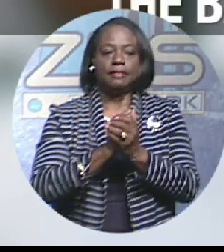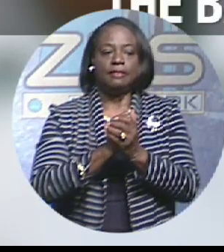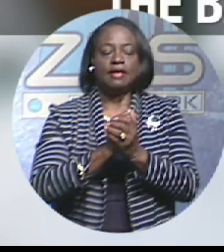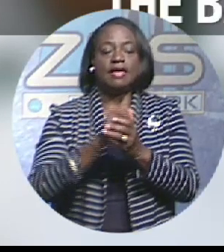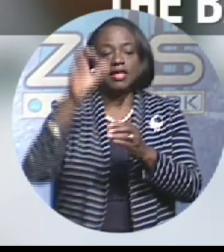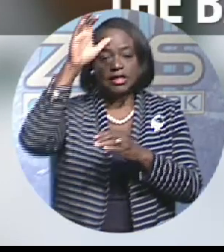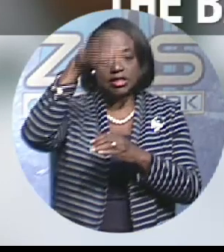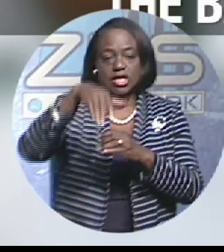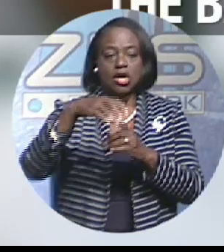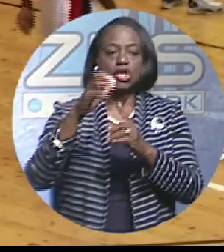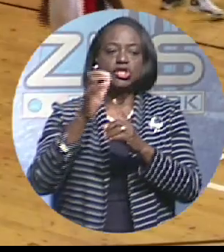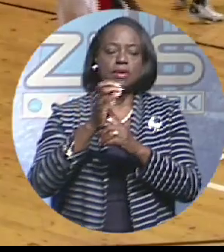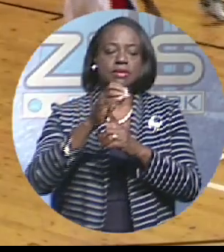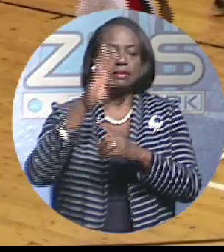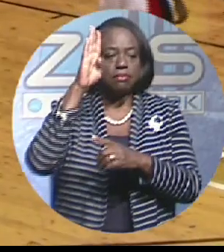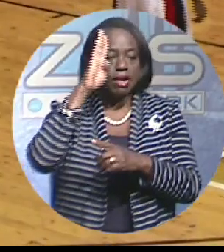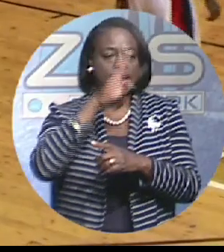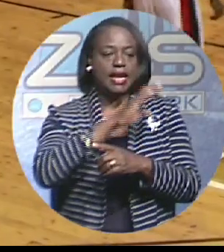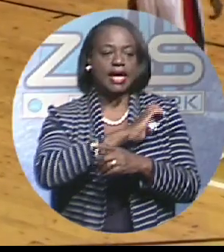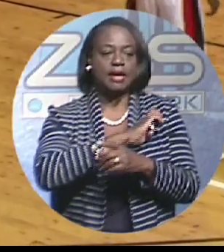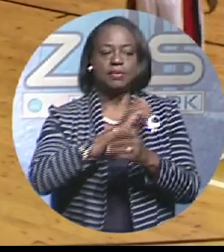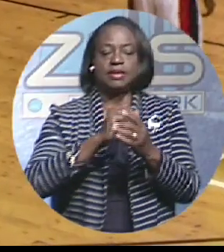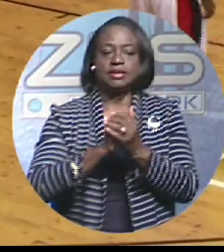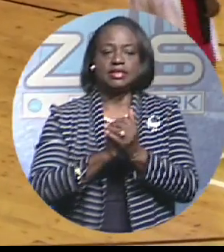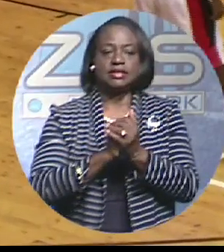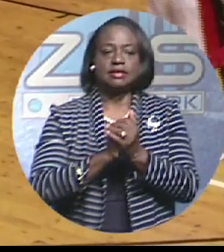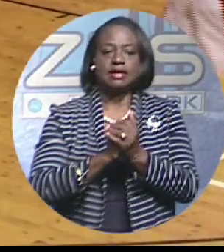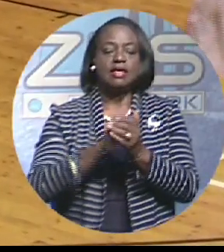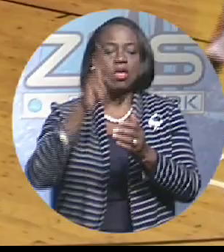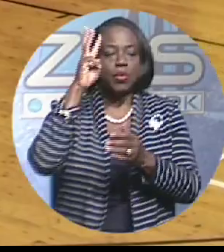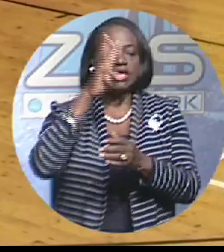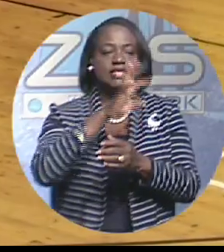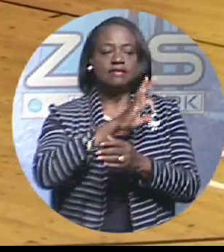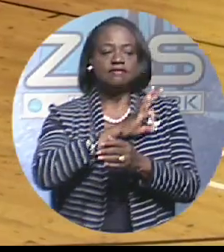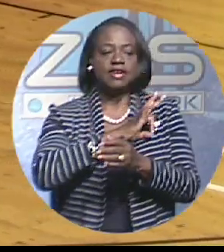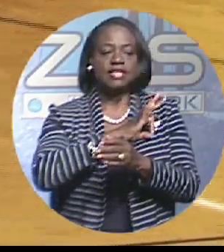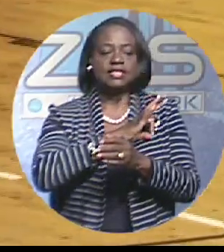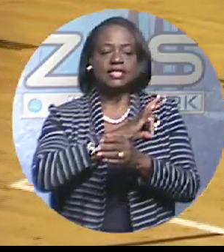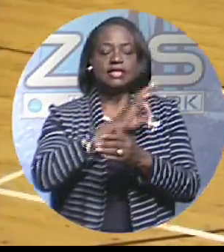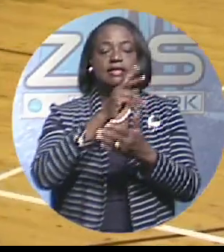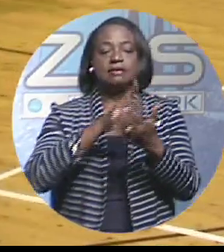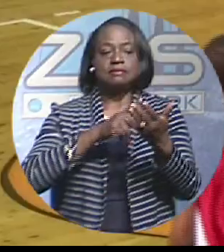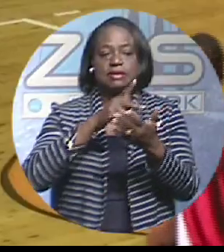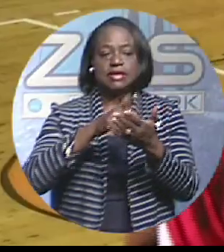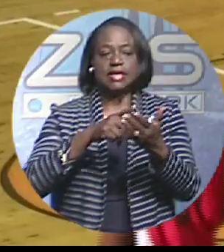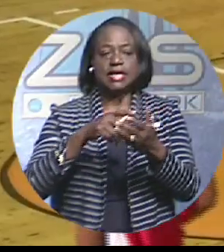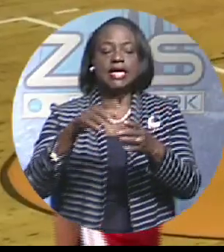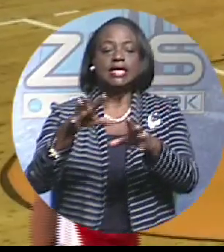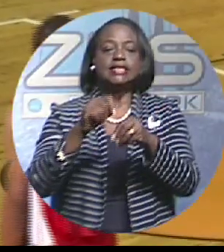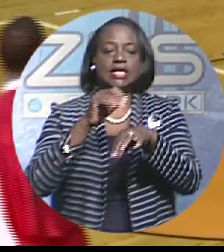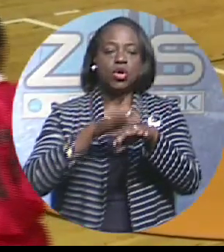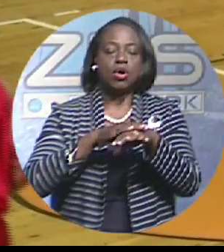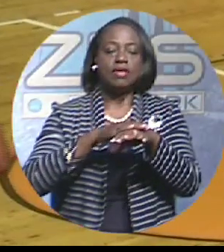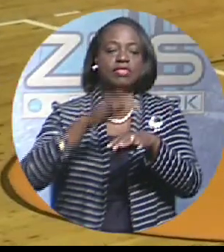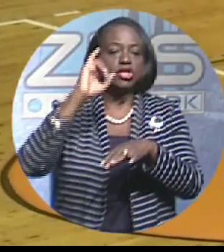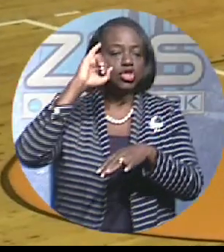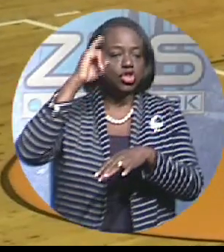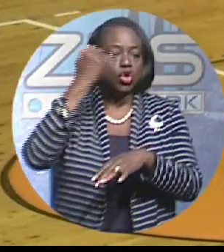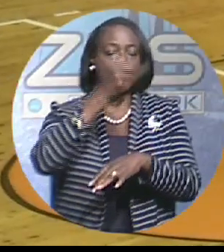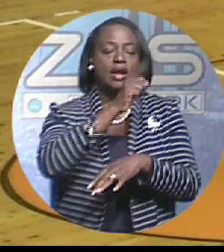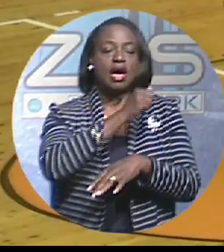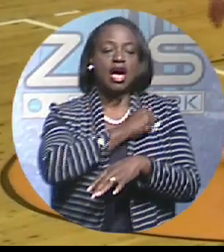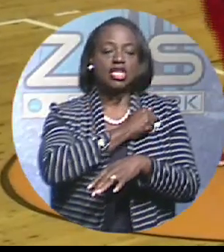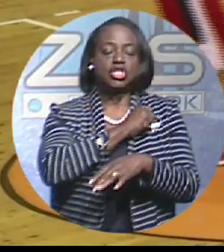dunk champion. In the All-Star game, it was the Vince Ferguson division taking on the John Archer division. It was a close one throughout, and then ended up going